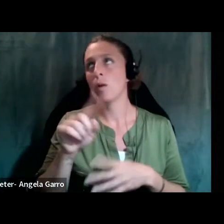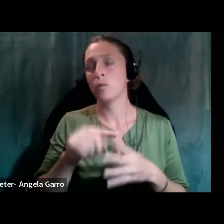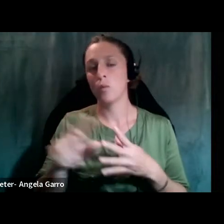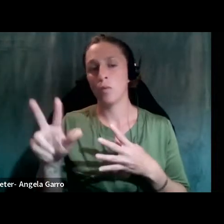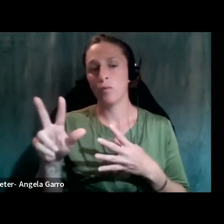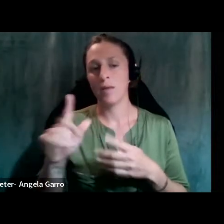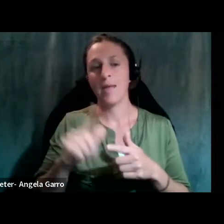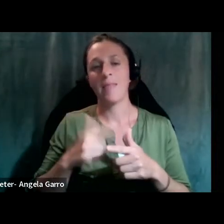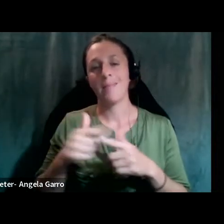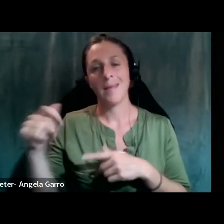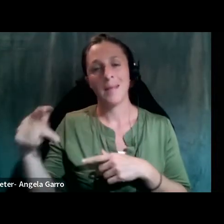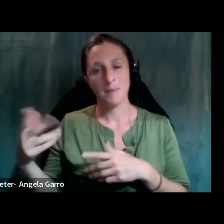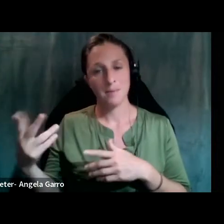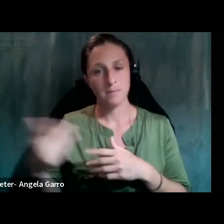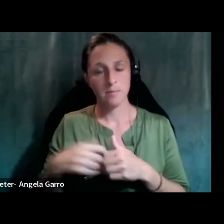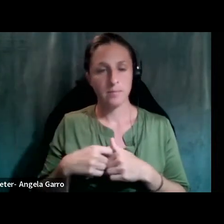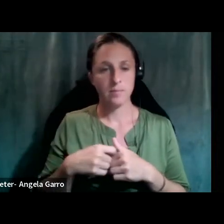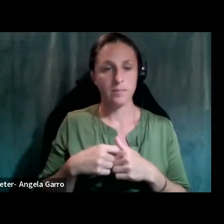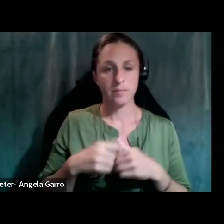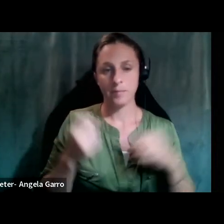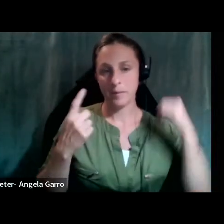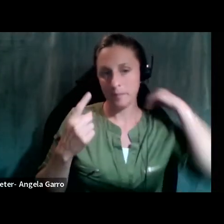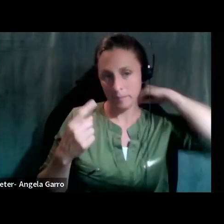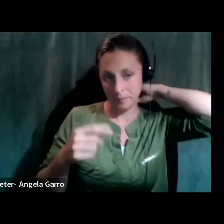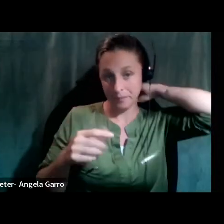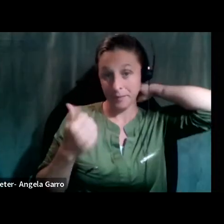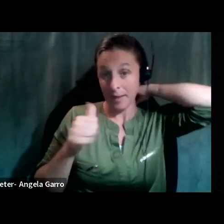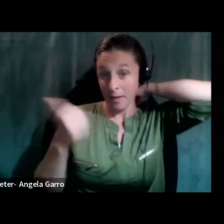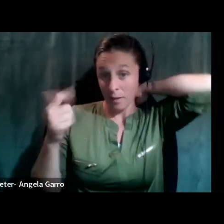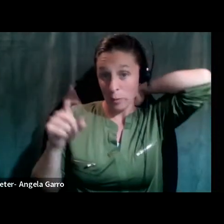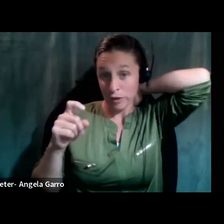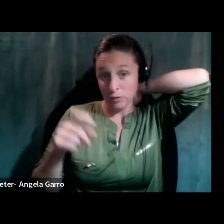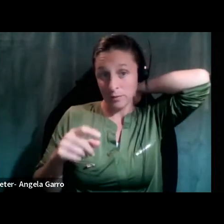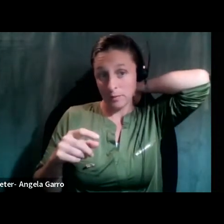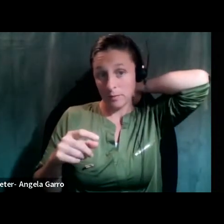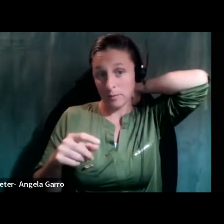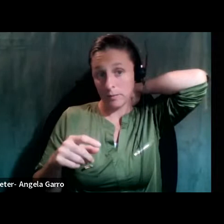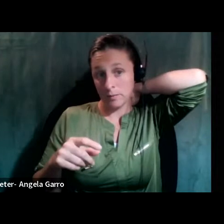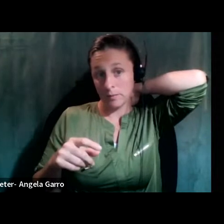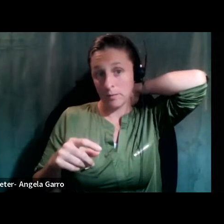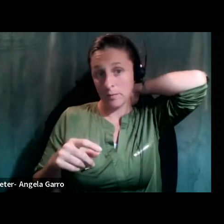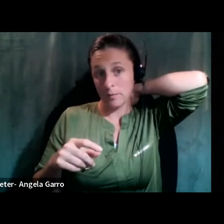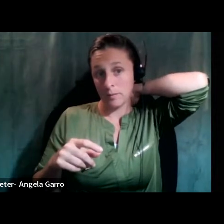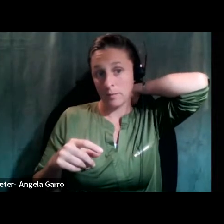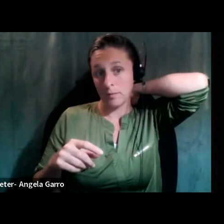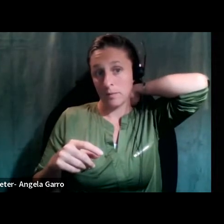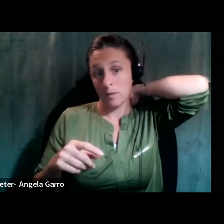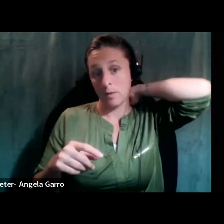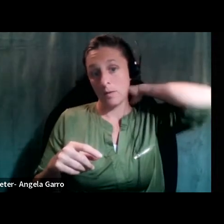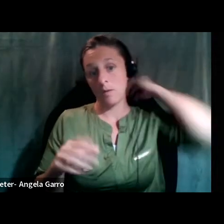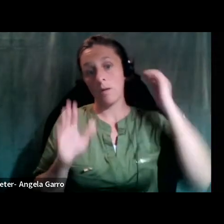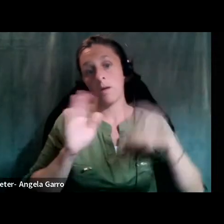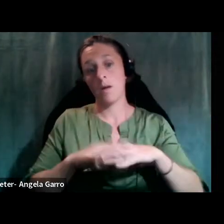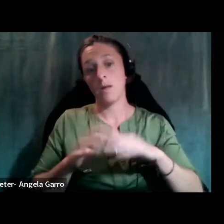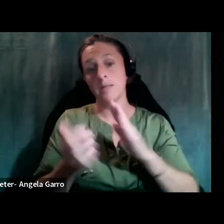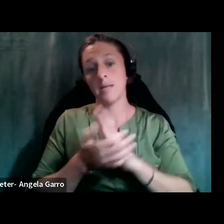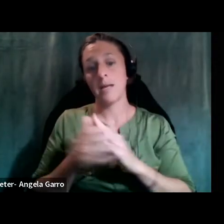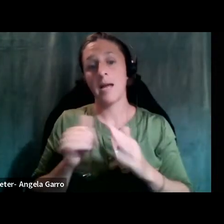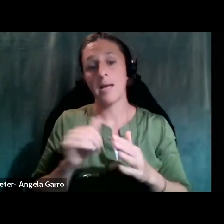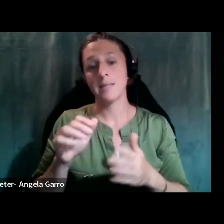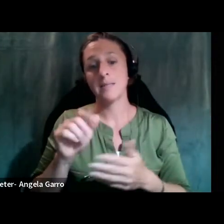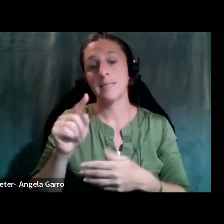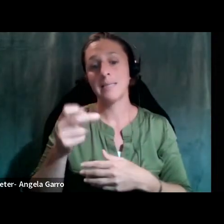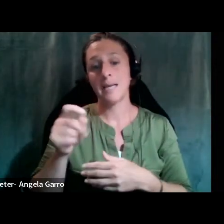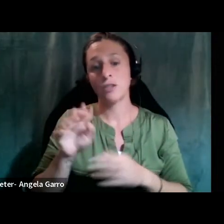then there's AP. Got it. Any other questions? Question. So on the attachment, there's a textbook adoption timeline. So it